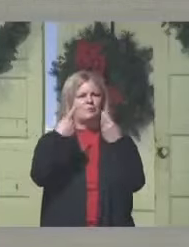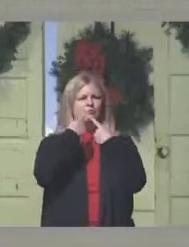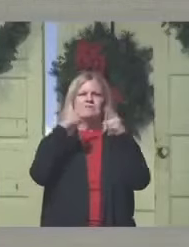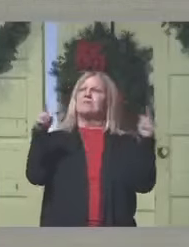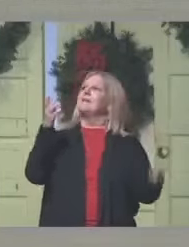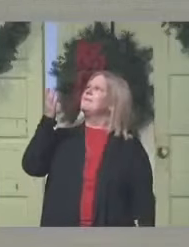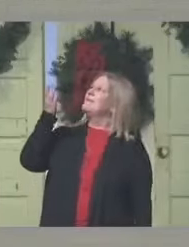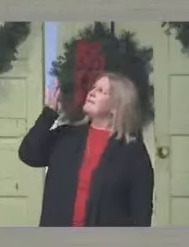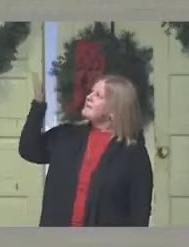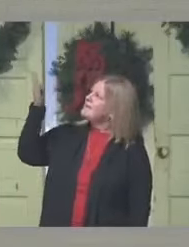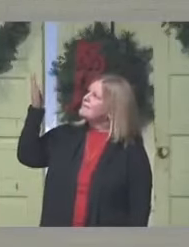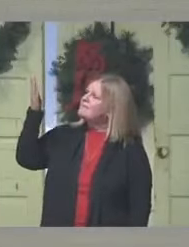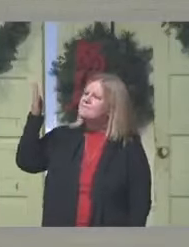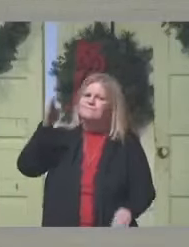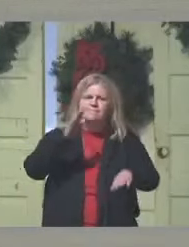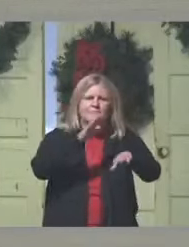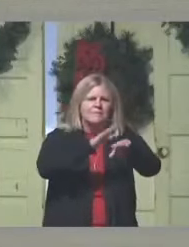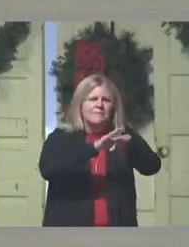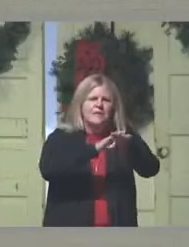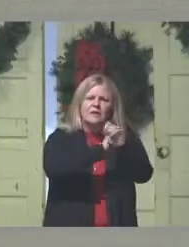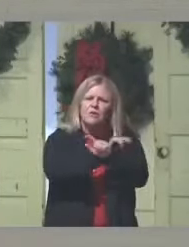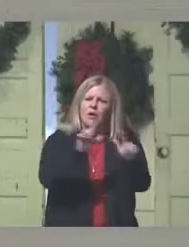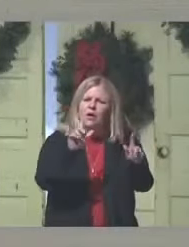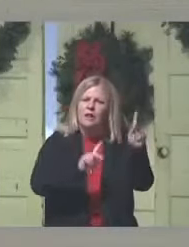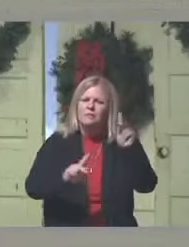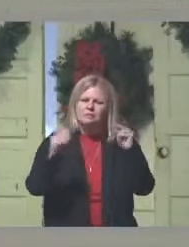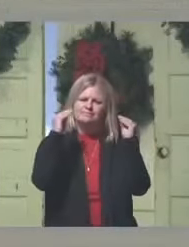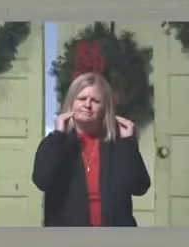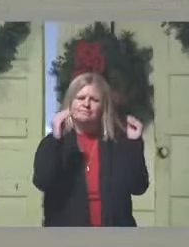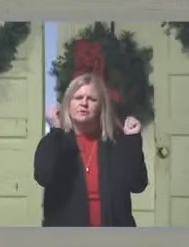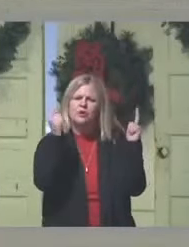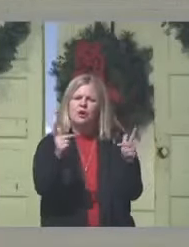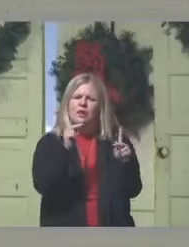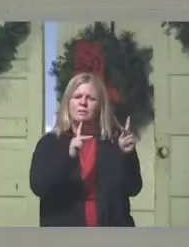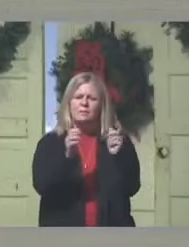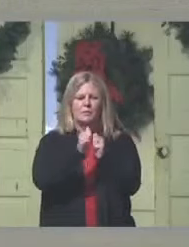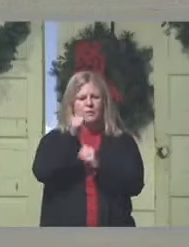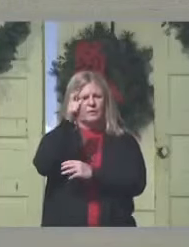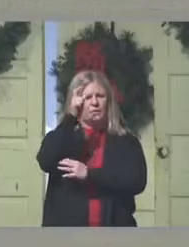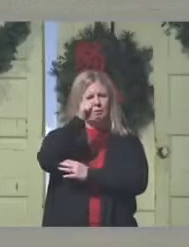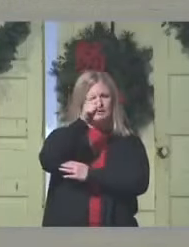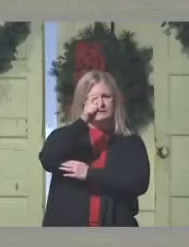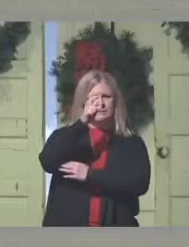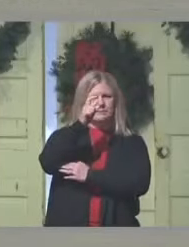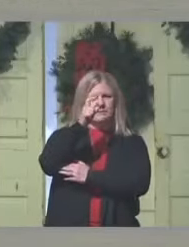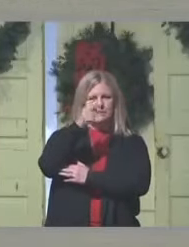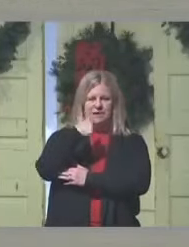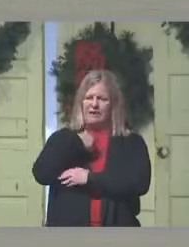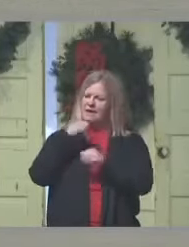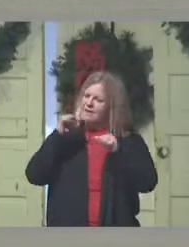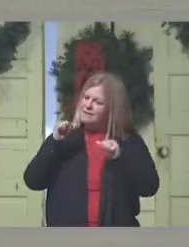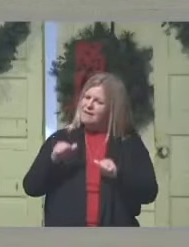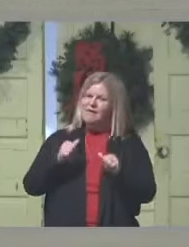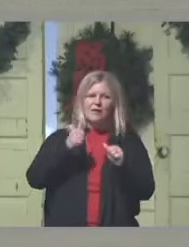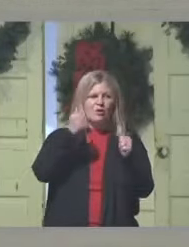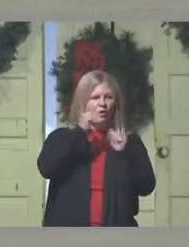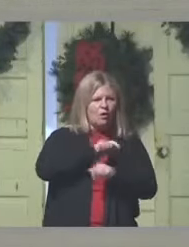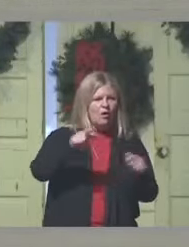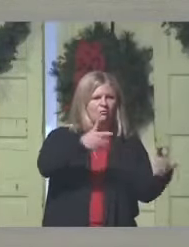him, admonishing every man and teaching every man with all wisdom, that I might present every